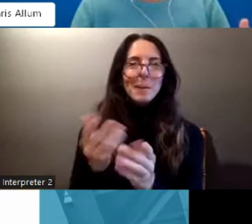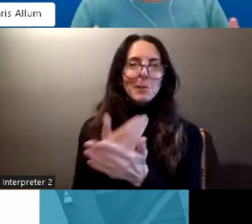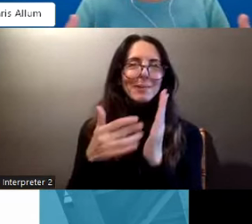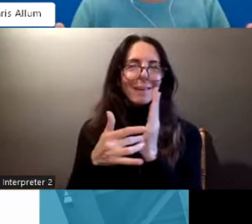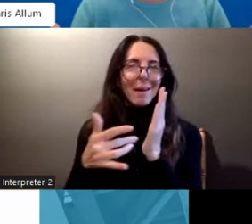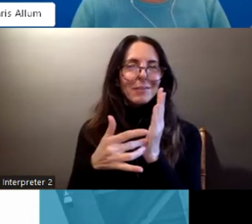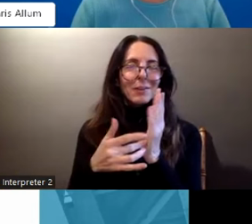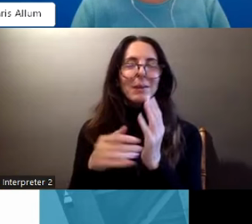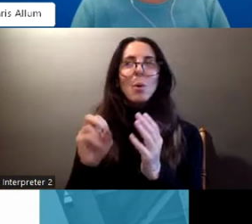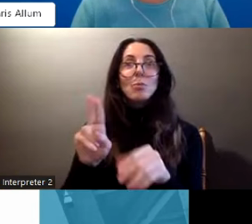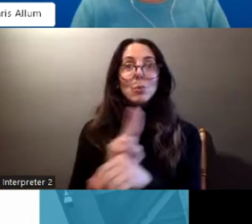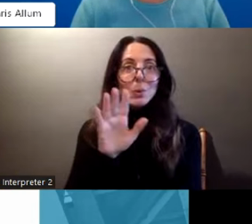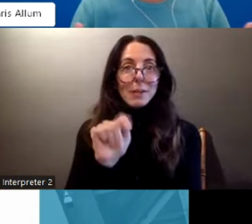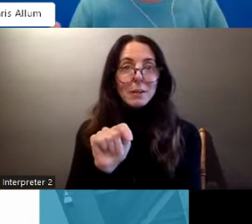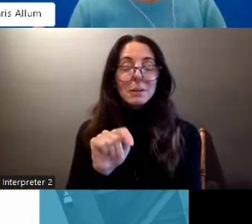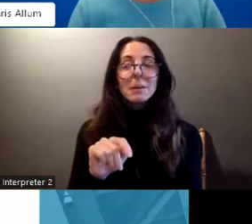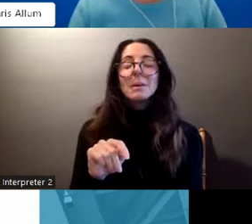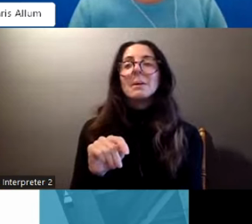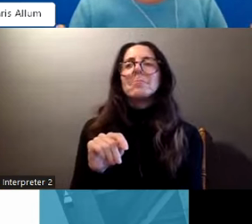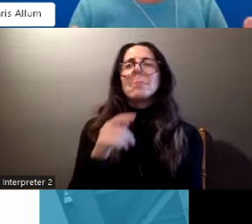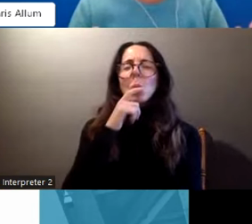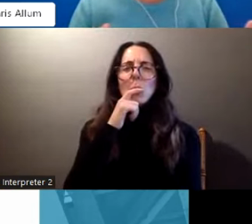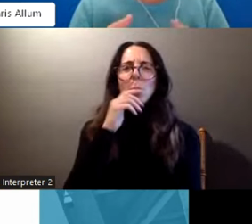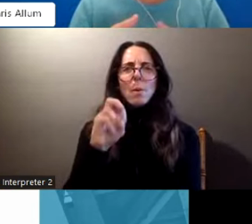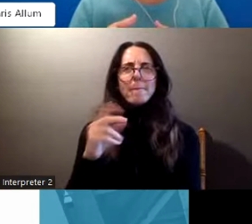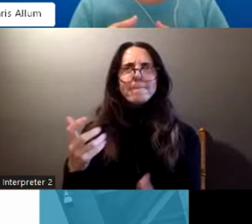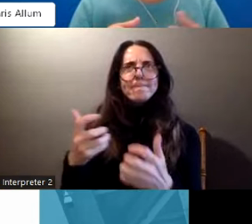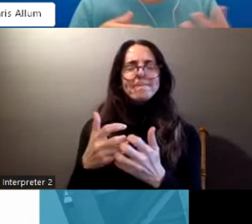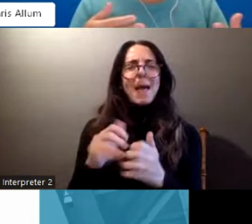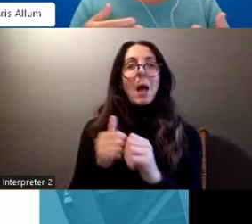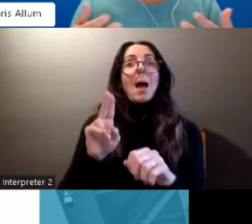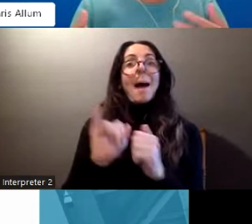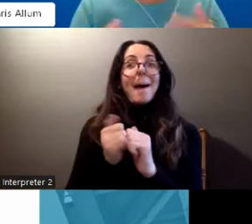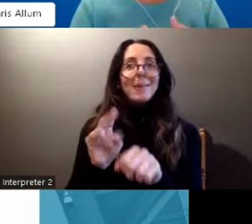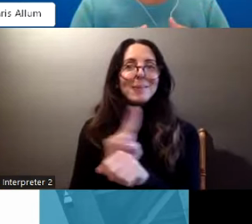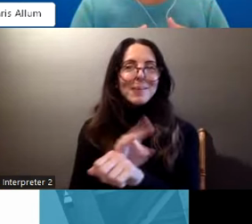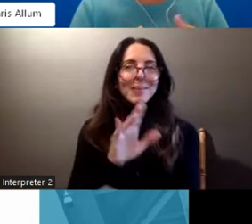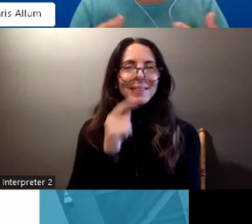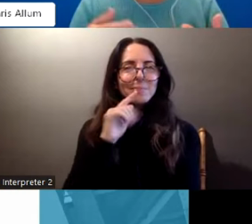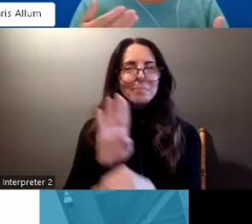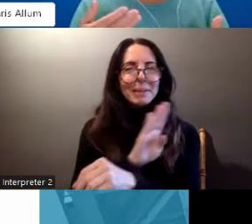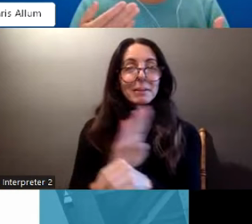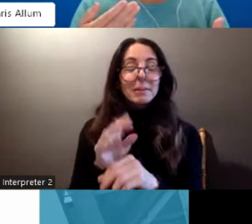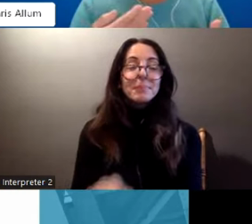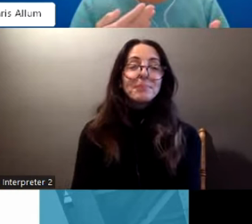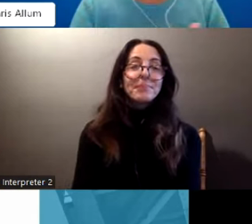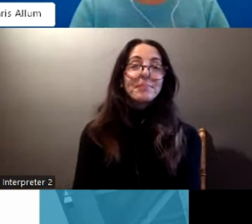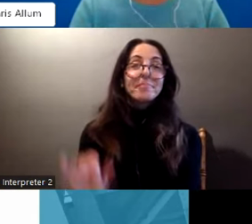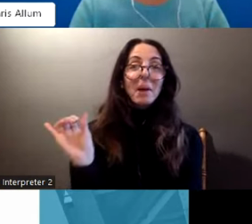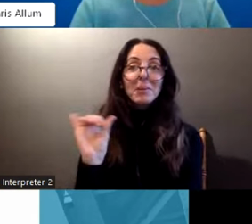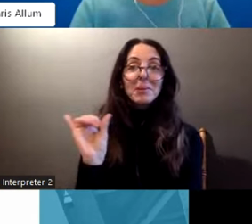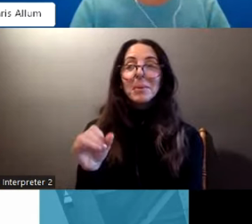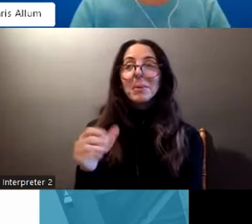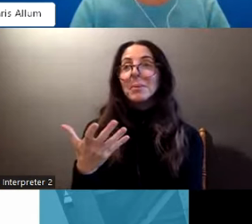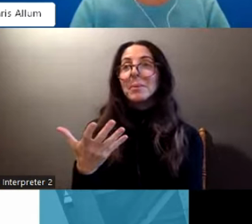consider how they might want to use it in their business. And then, of course, you also want to look at things like, how